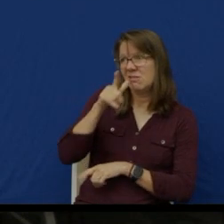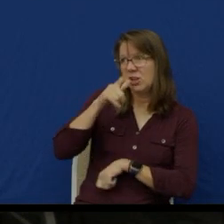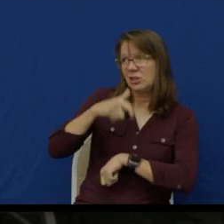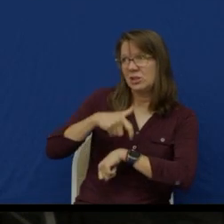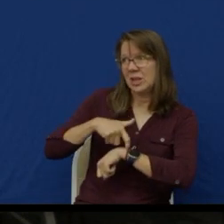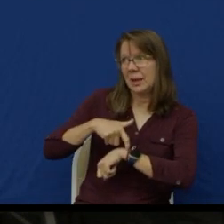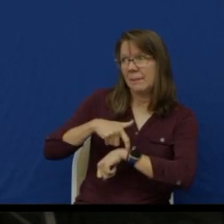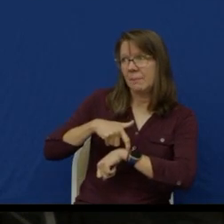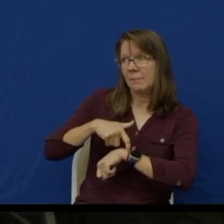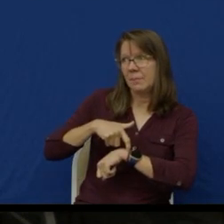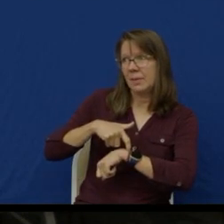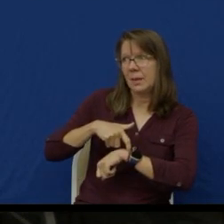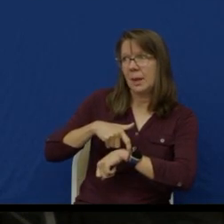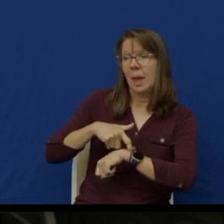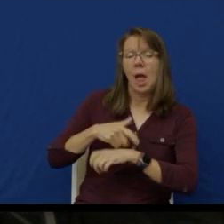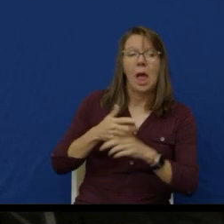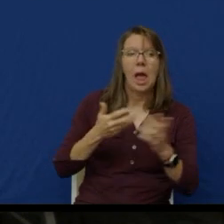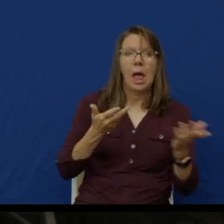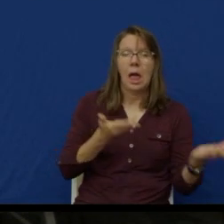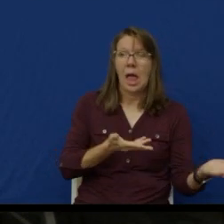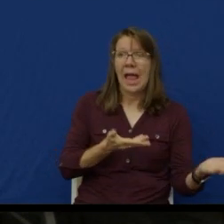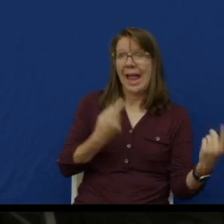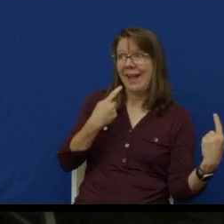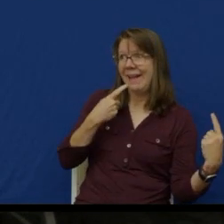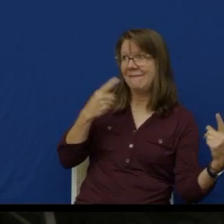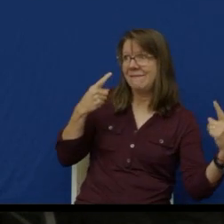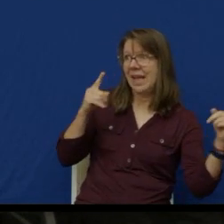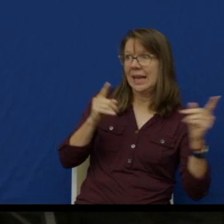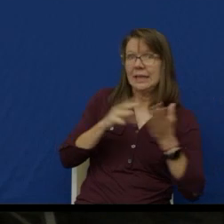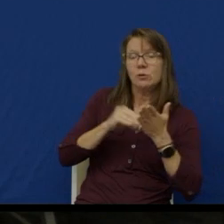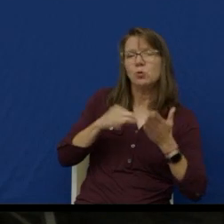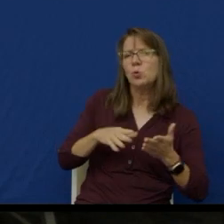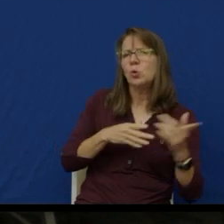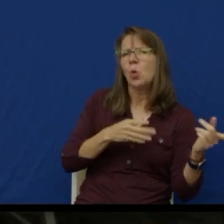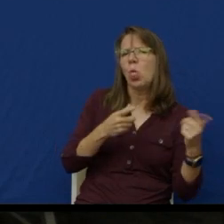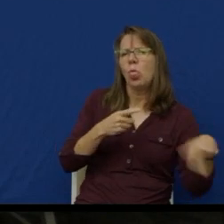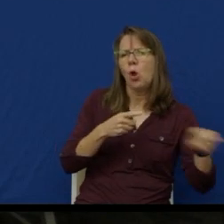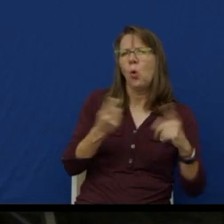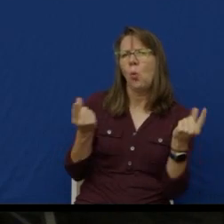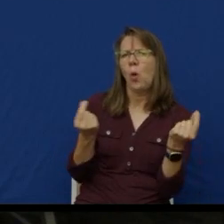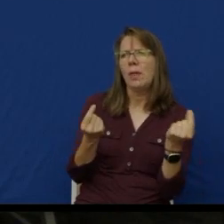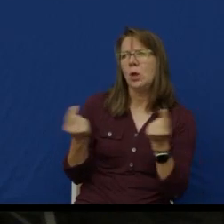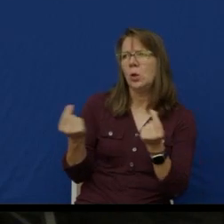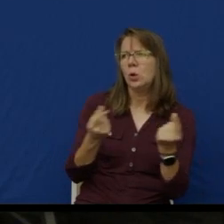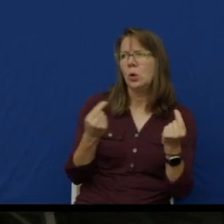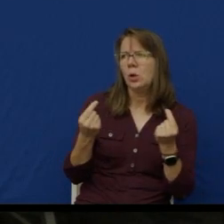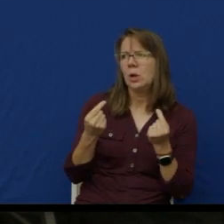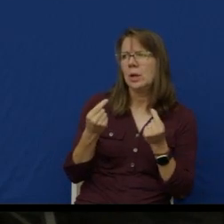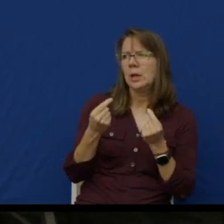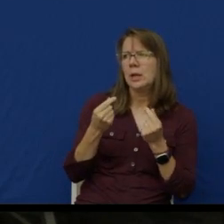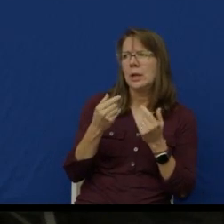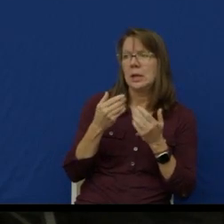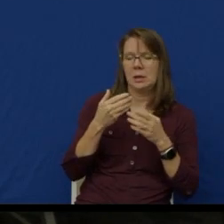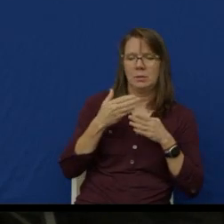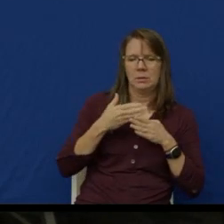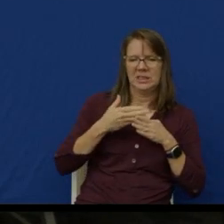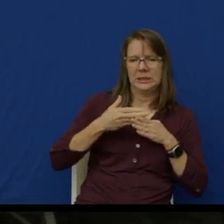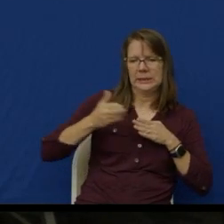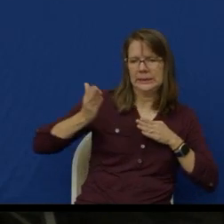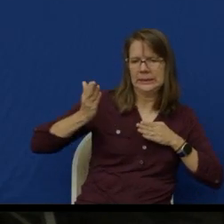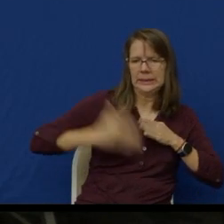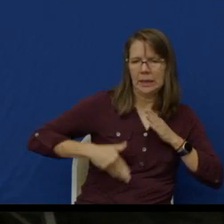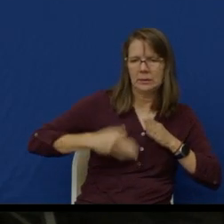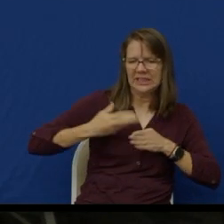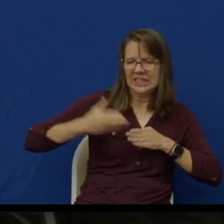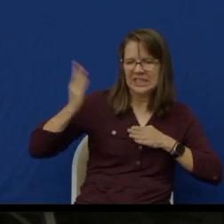efficient, effective students is getting it done, getting the credentialing done that they need to go on with